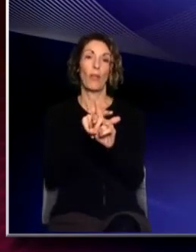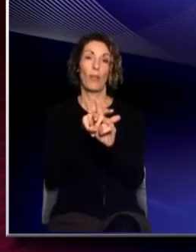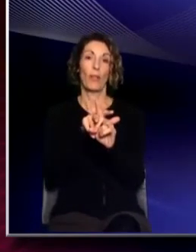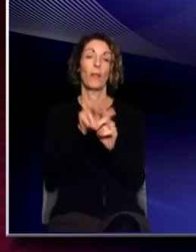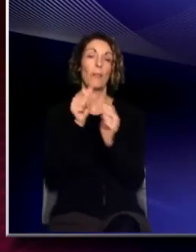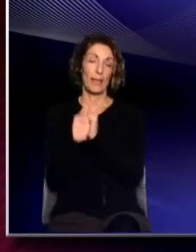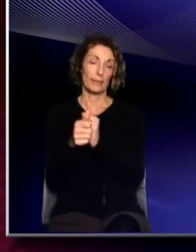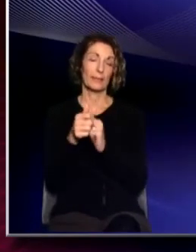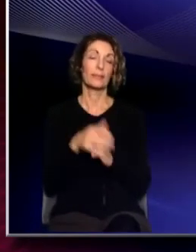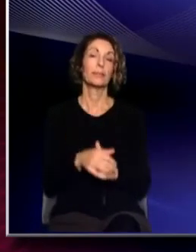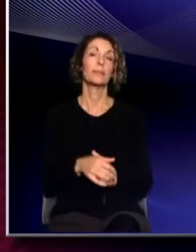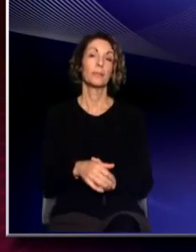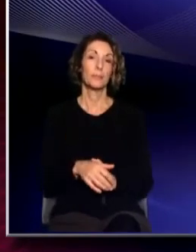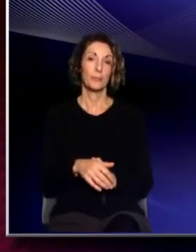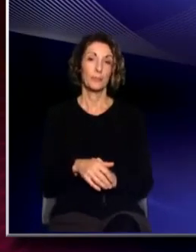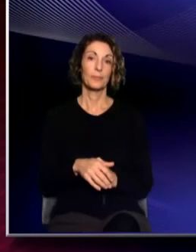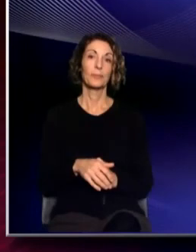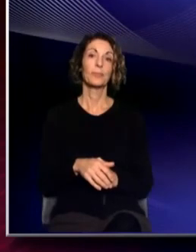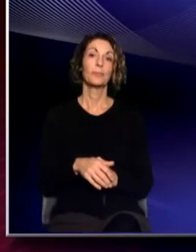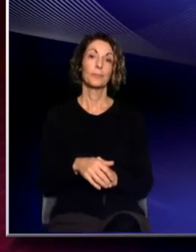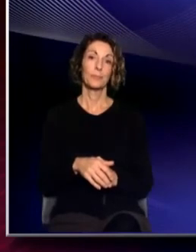pass.